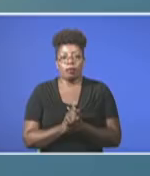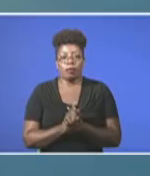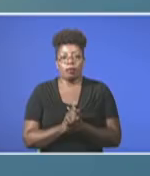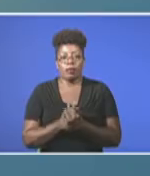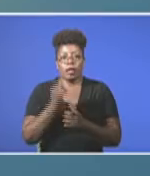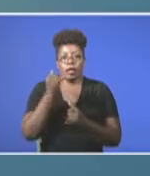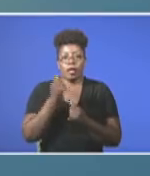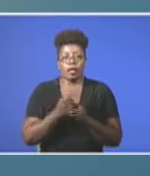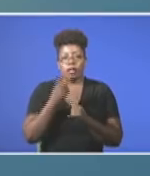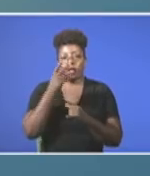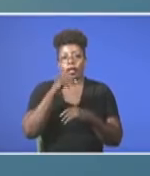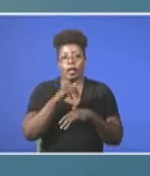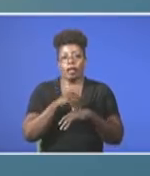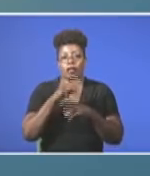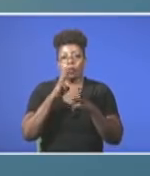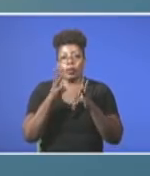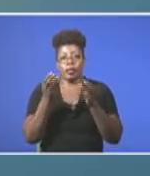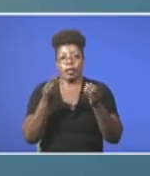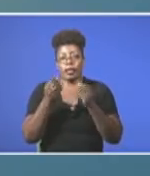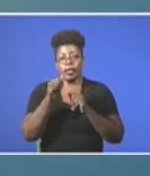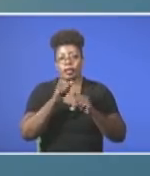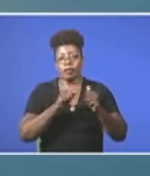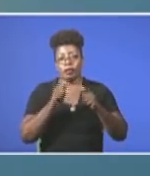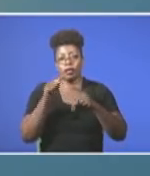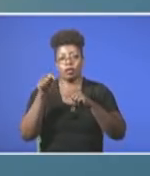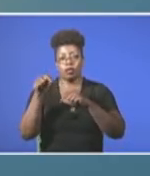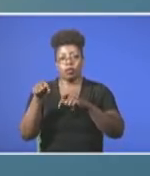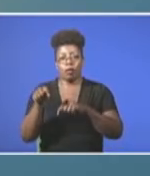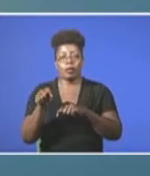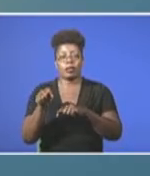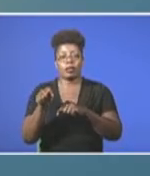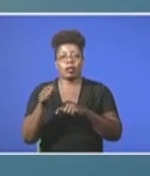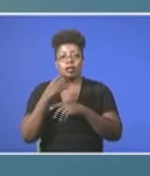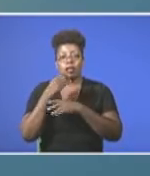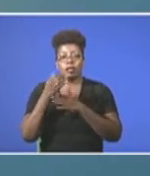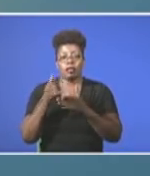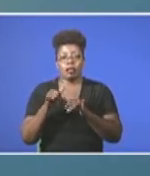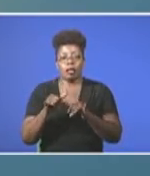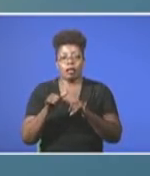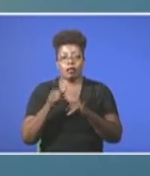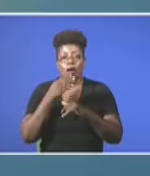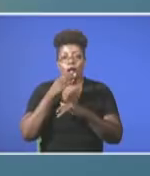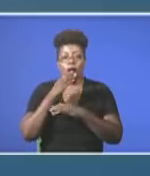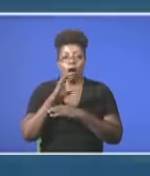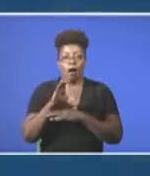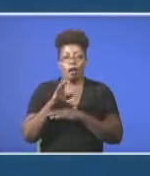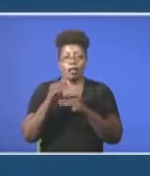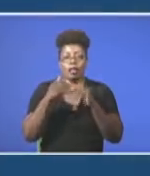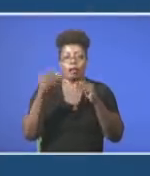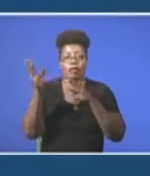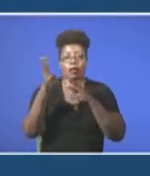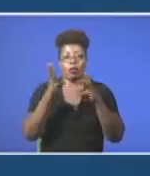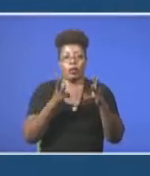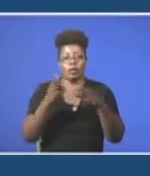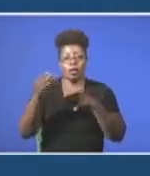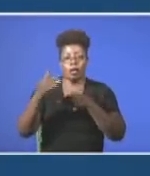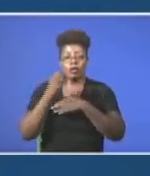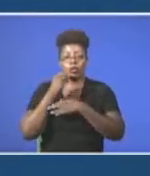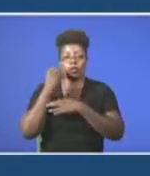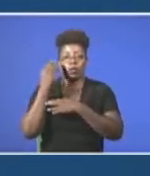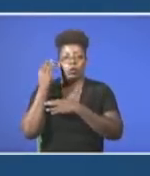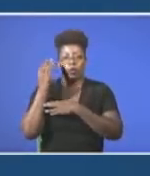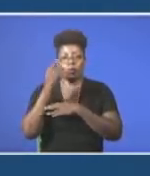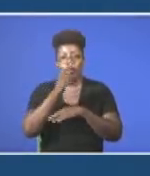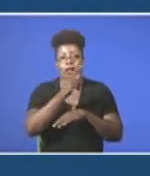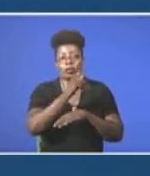In our final look at weather, there are no activities in the tropics. Still have some very hostile upper-level winds taking place. And on the home front, there are